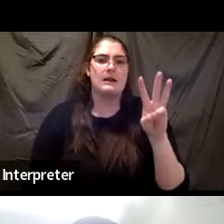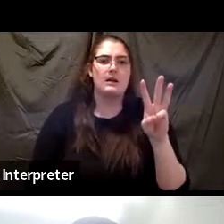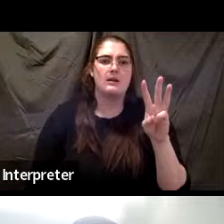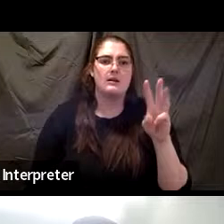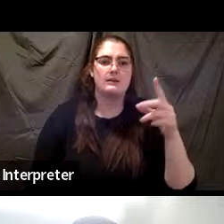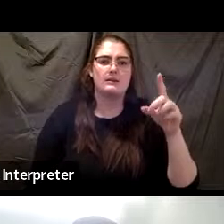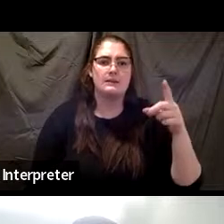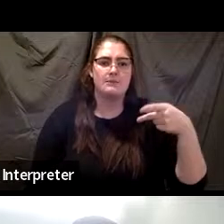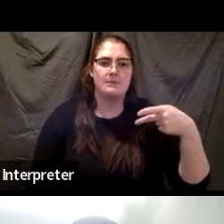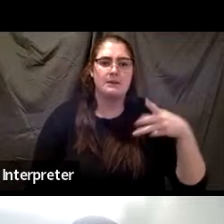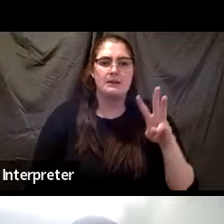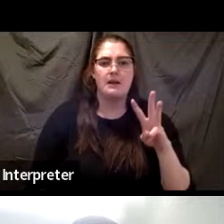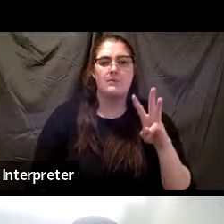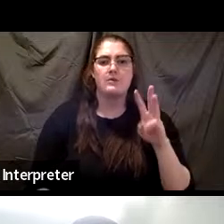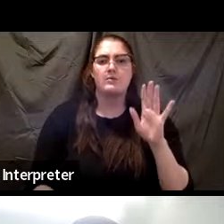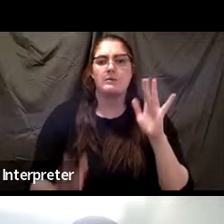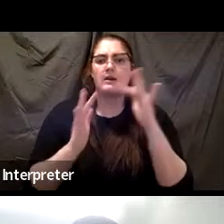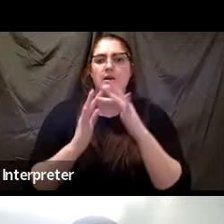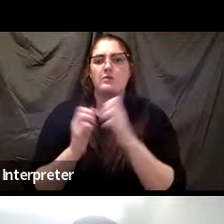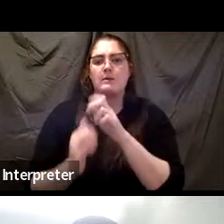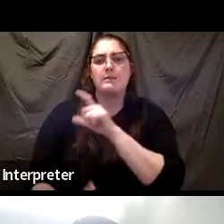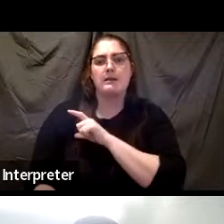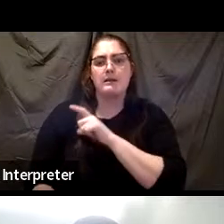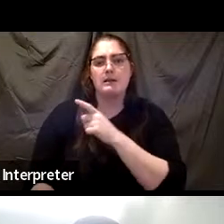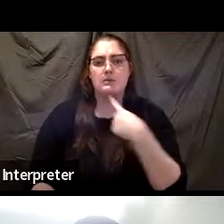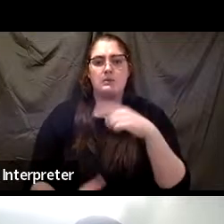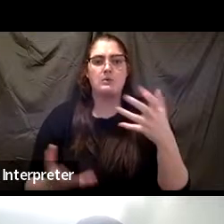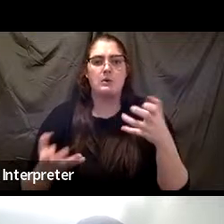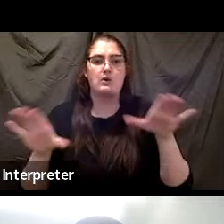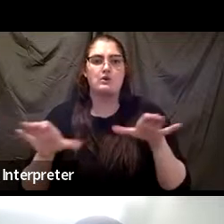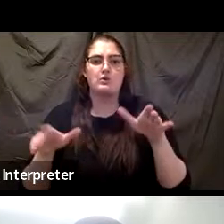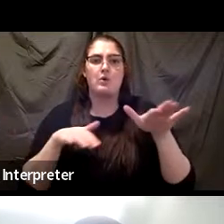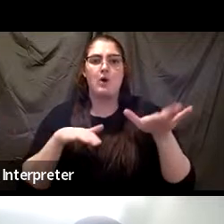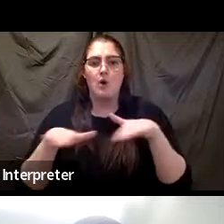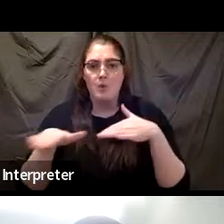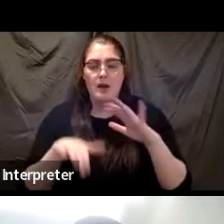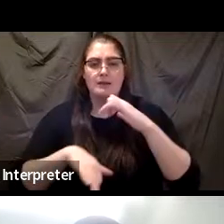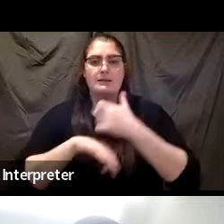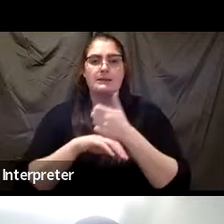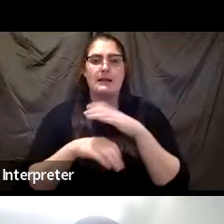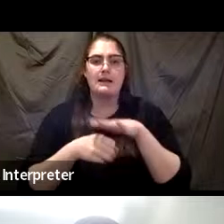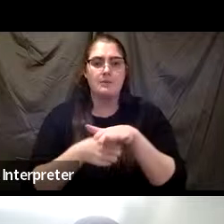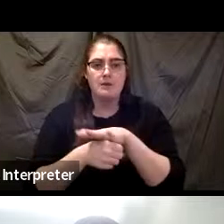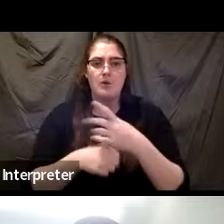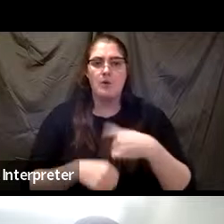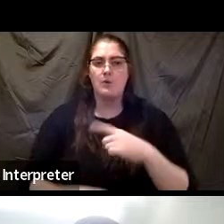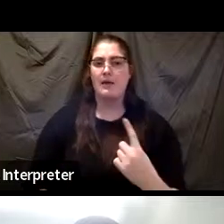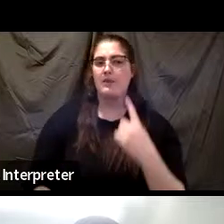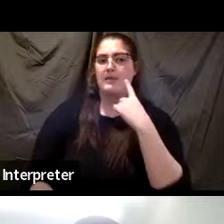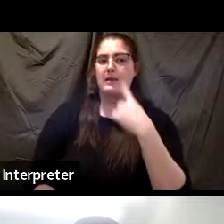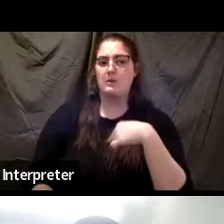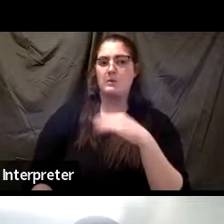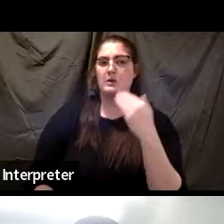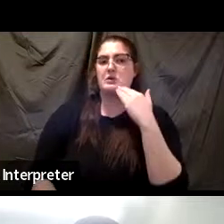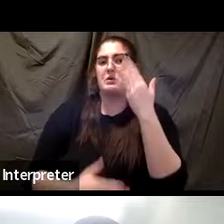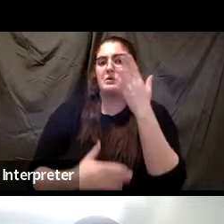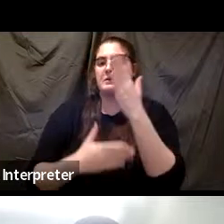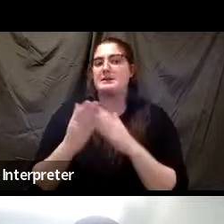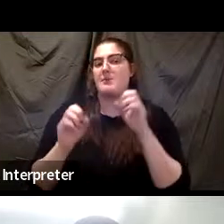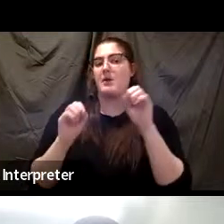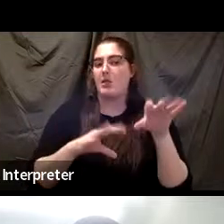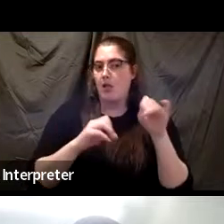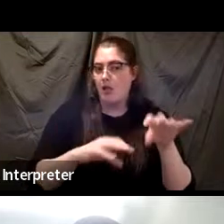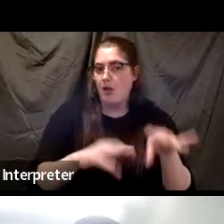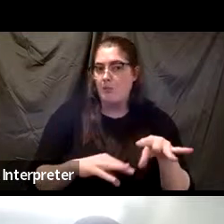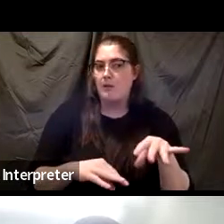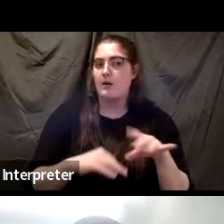we want to do a walk and try to set up a couple of zones of where we think that we know some of this dumping is taking place